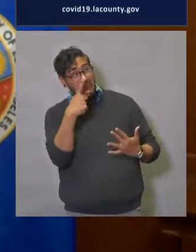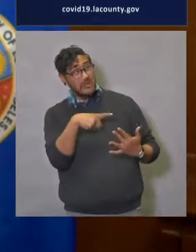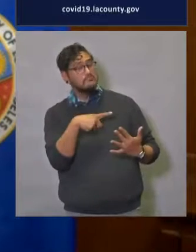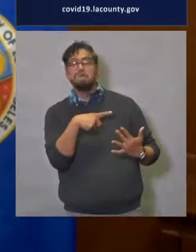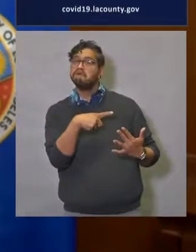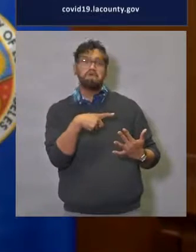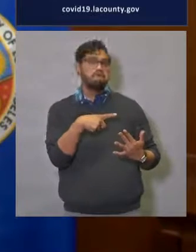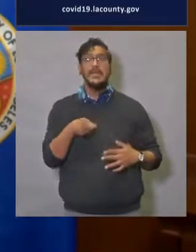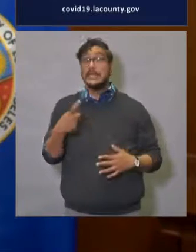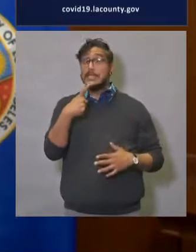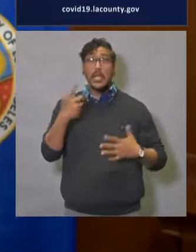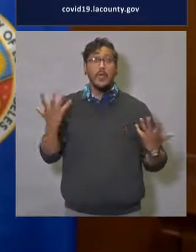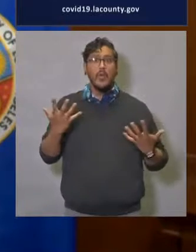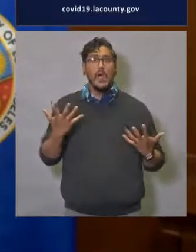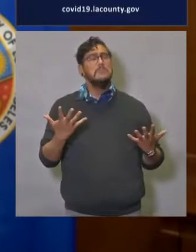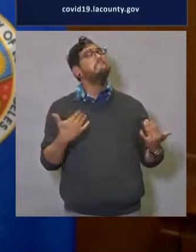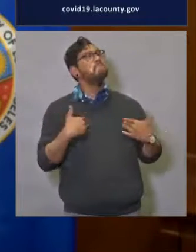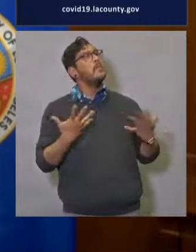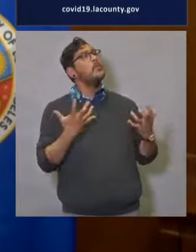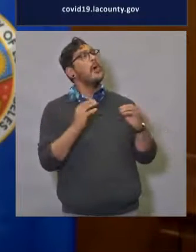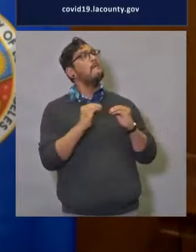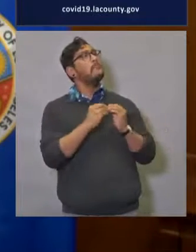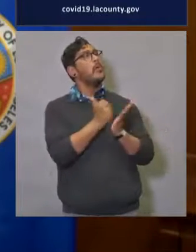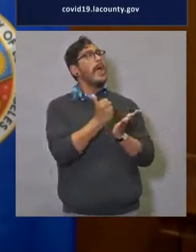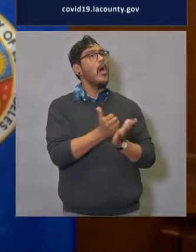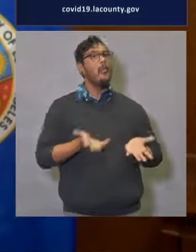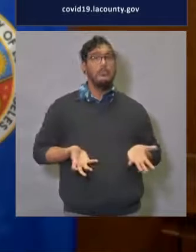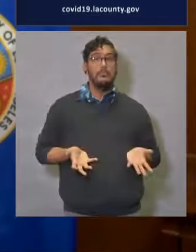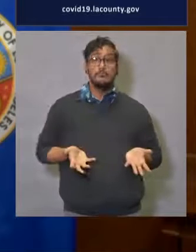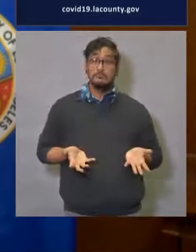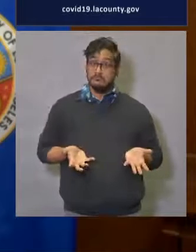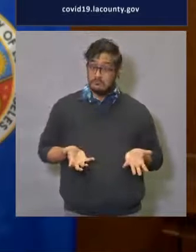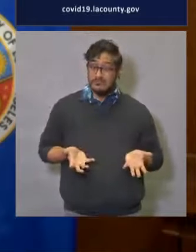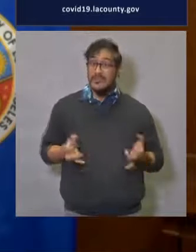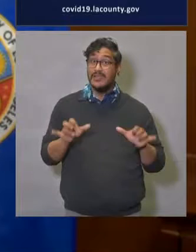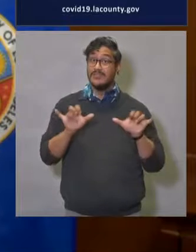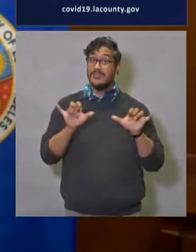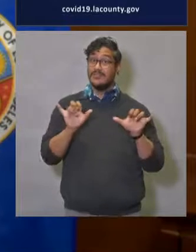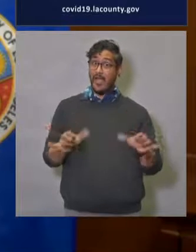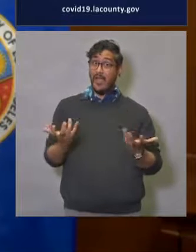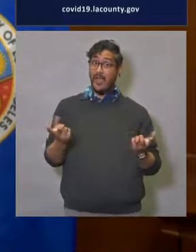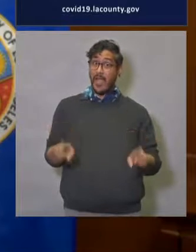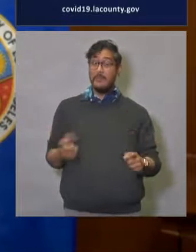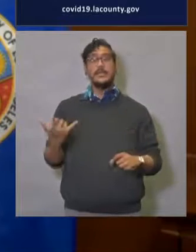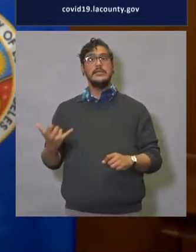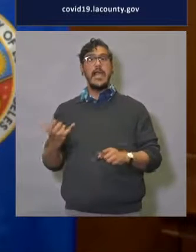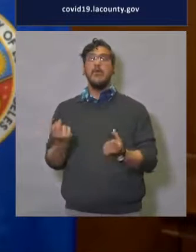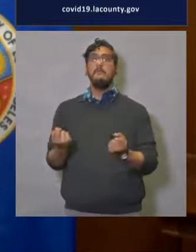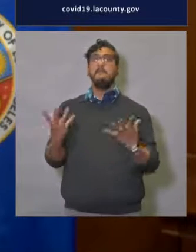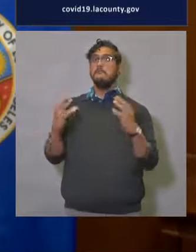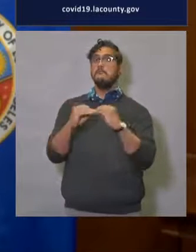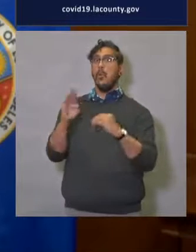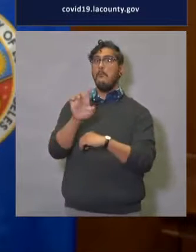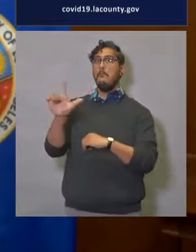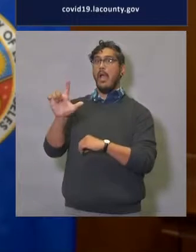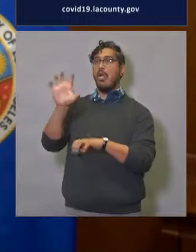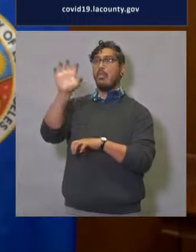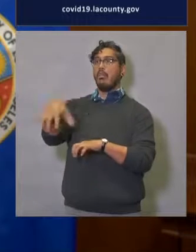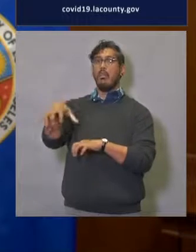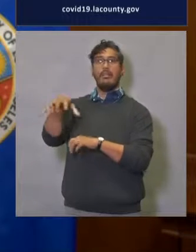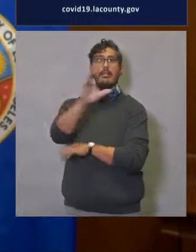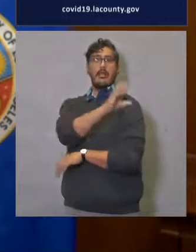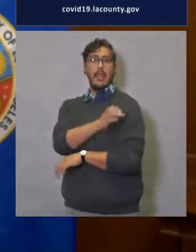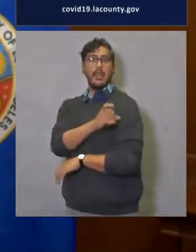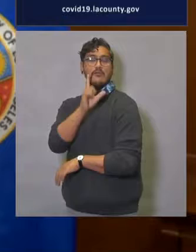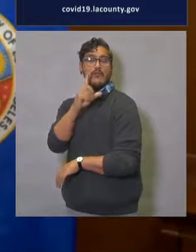efforts, we've been able to launch community vaccination sites in communities like Bell, in East Los Angeles, and El Monte, and